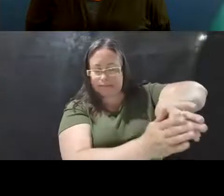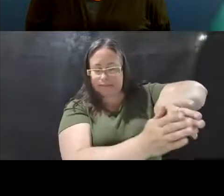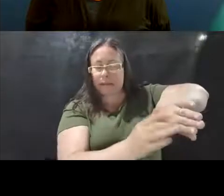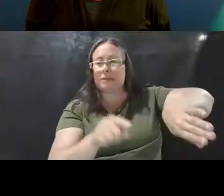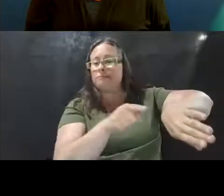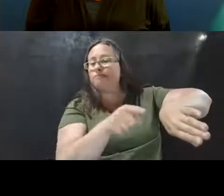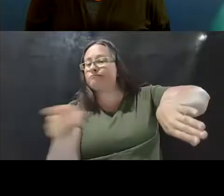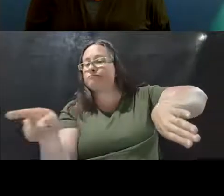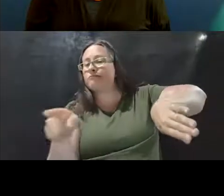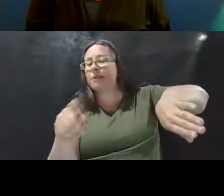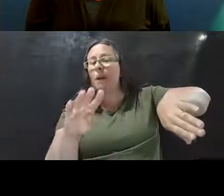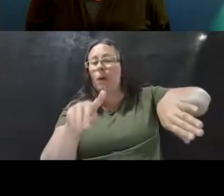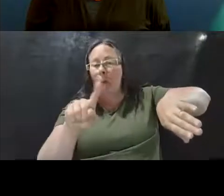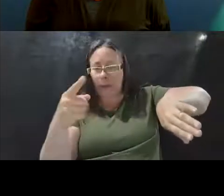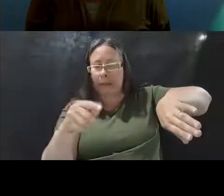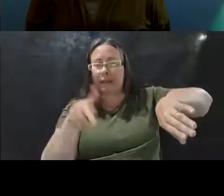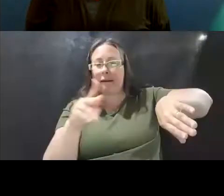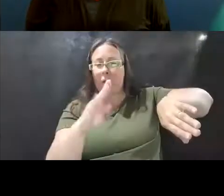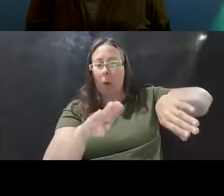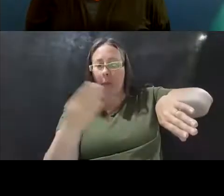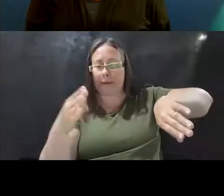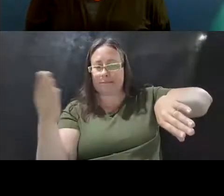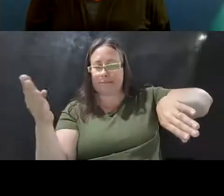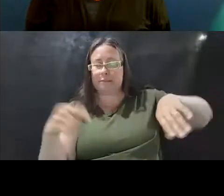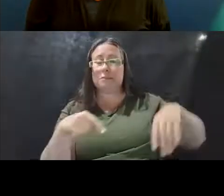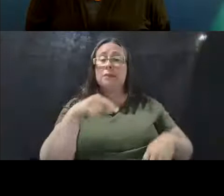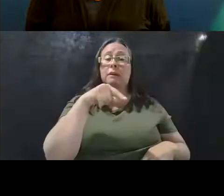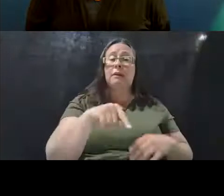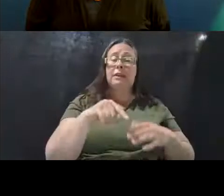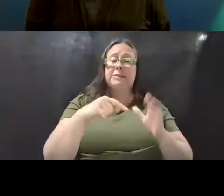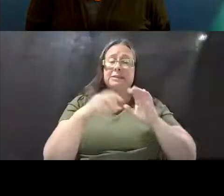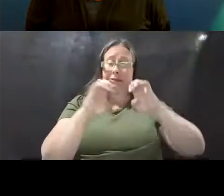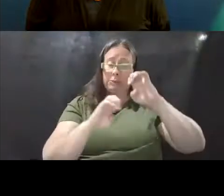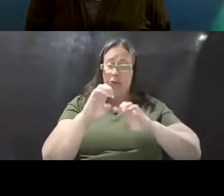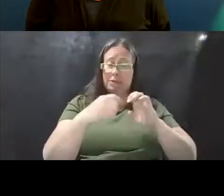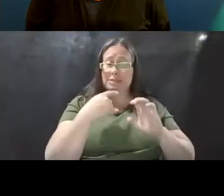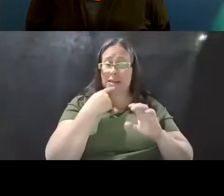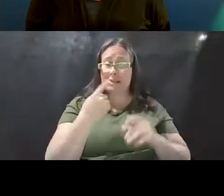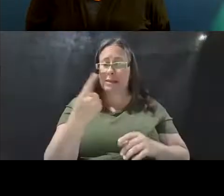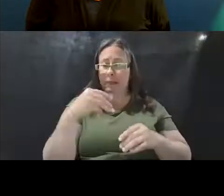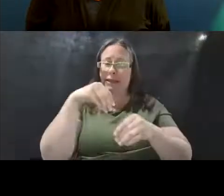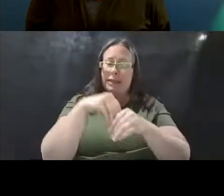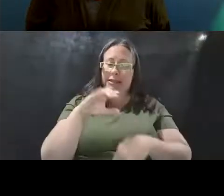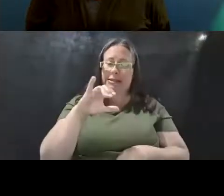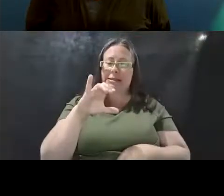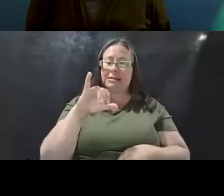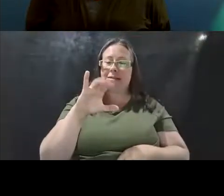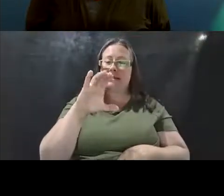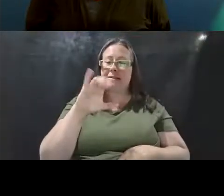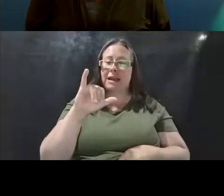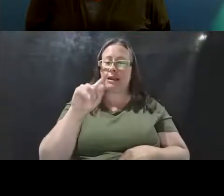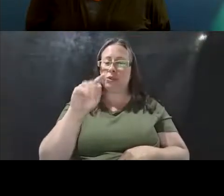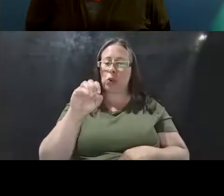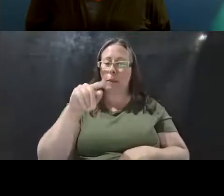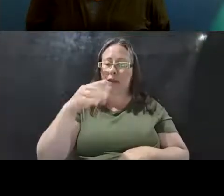what this experiment said is there was something in the cytoplasm of the oocyte that